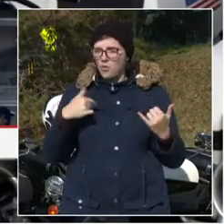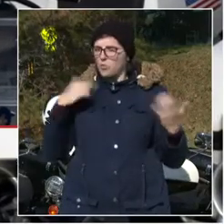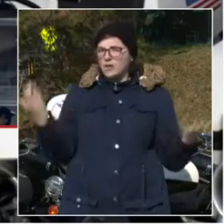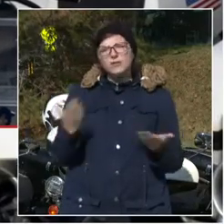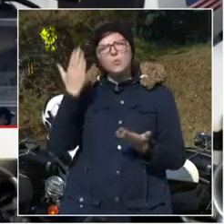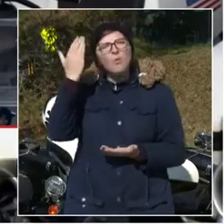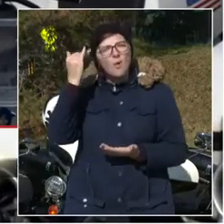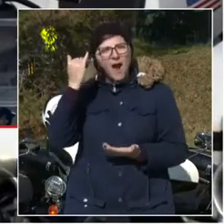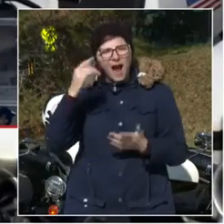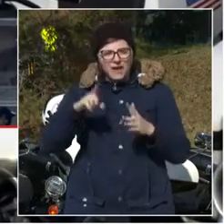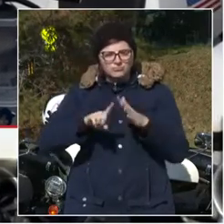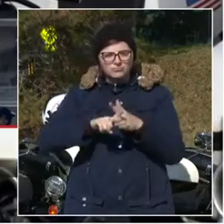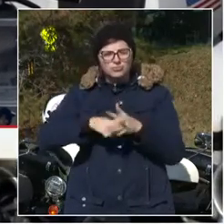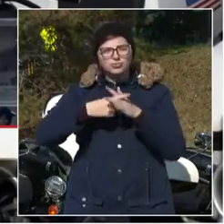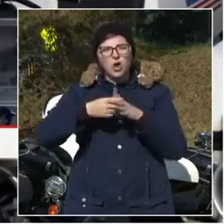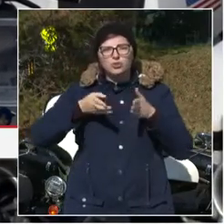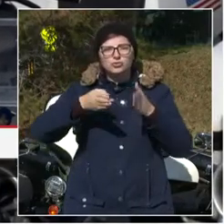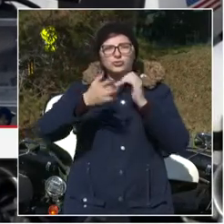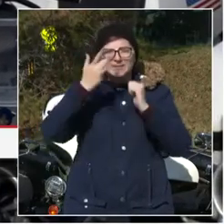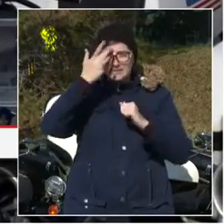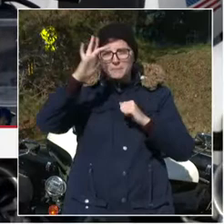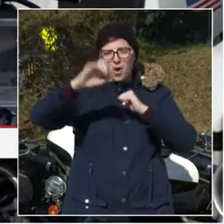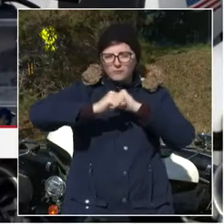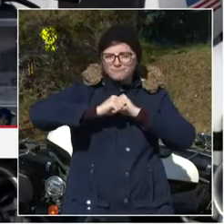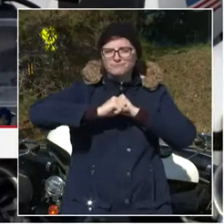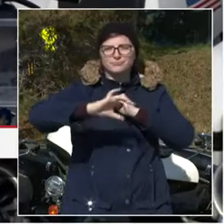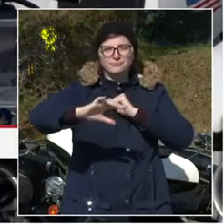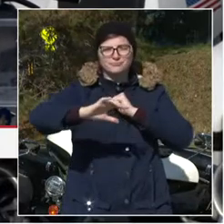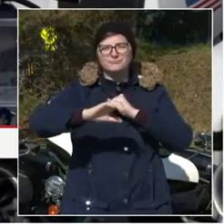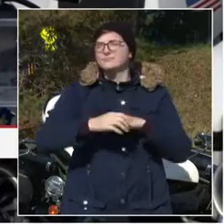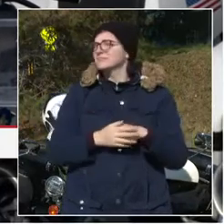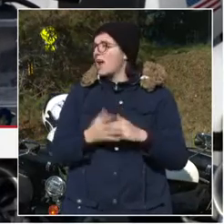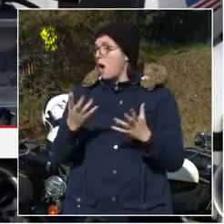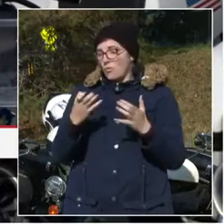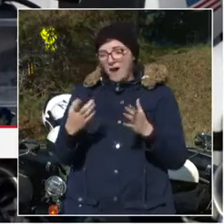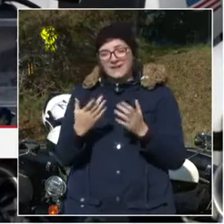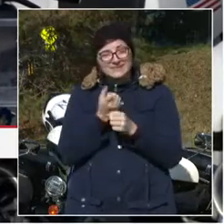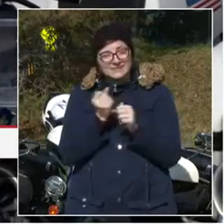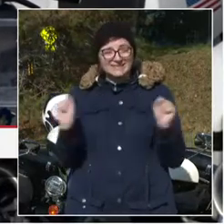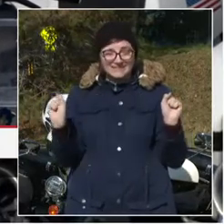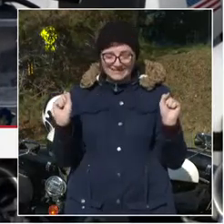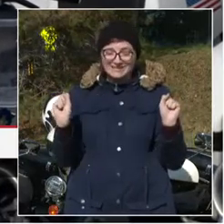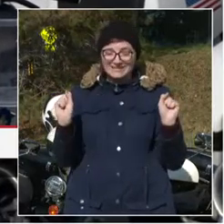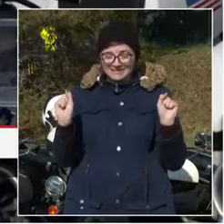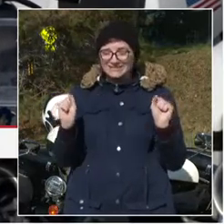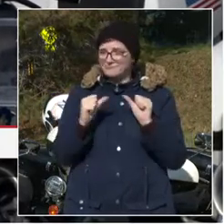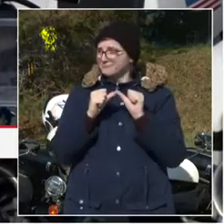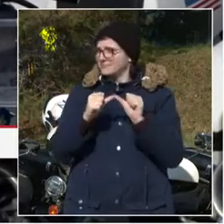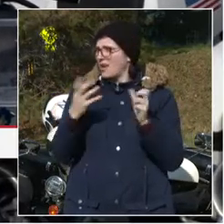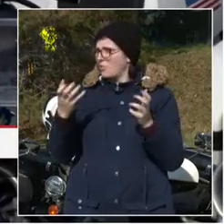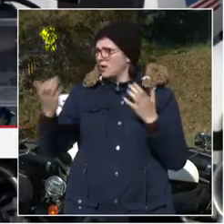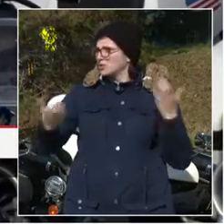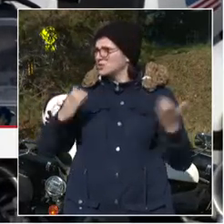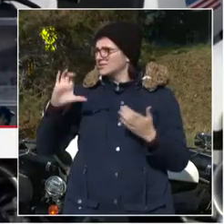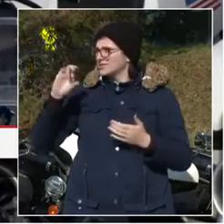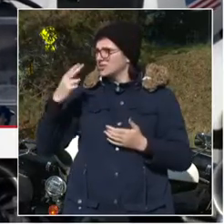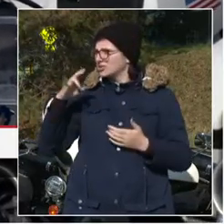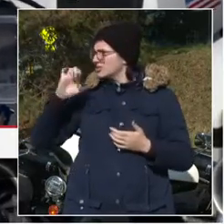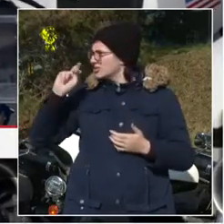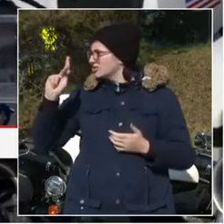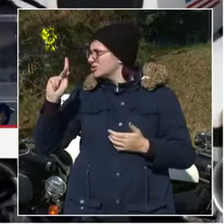to launch Street Smarts because we all want safer streets for everyone. I'd like to introduce Mr. Chuck Bean from